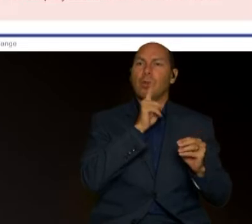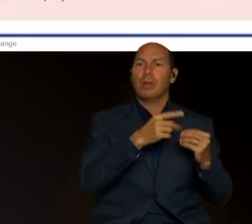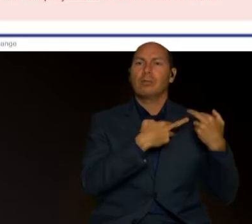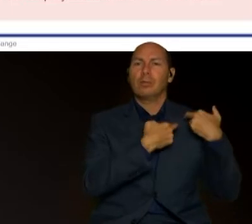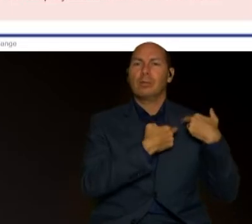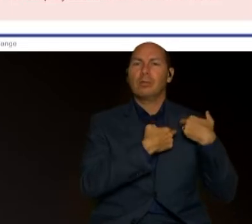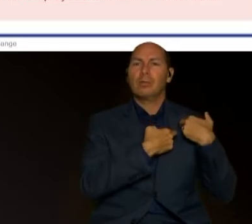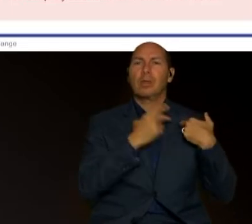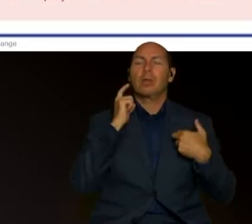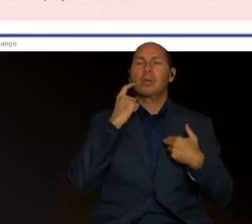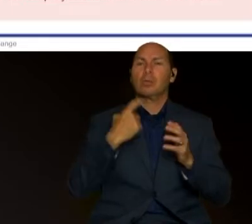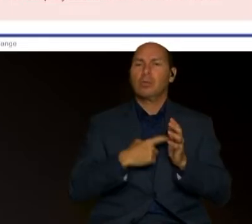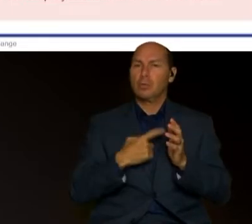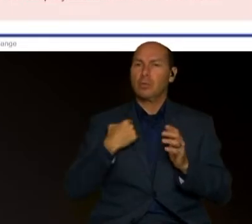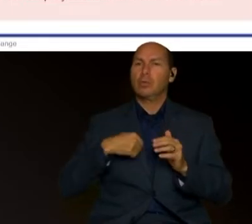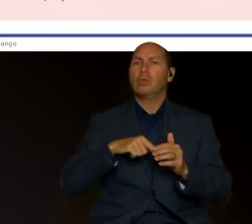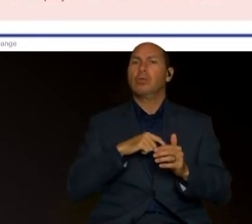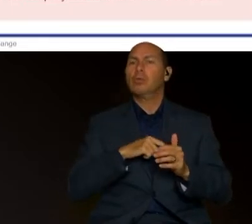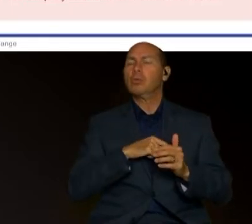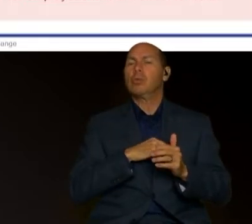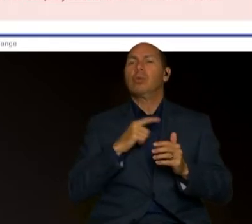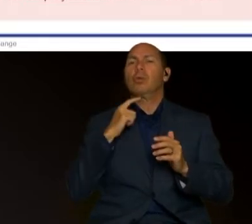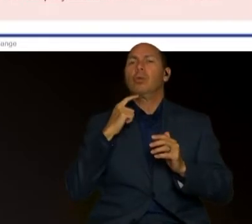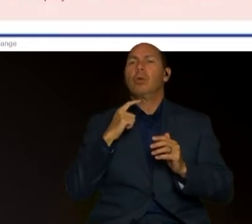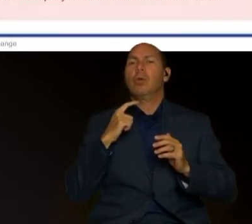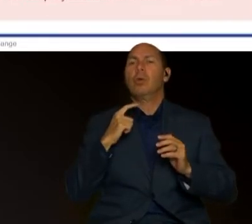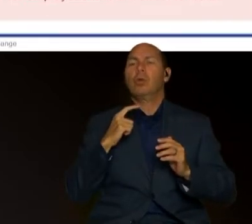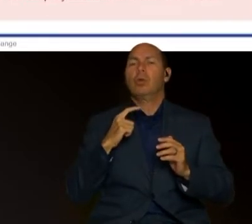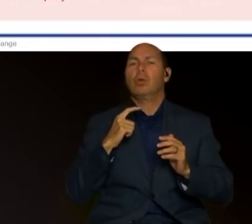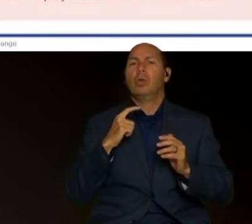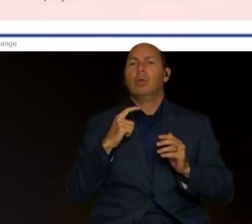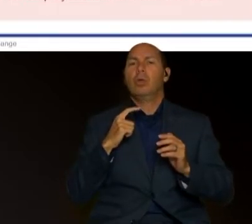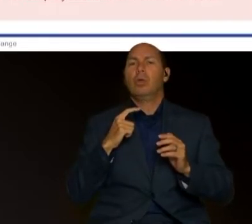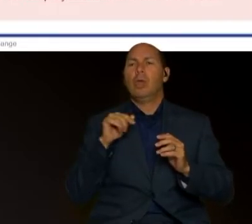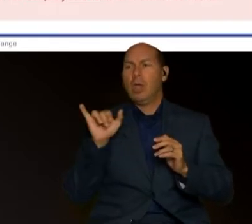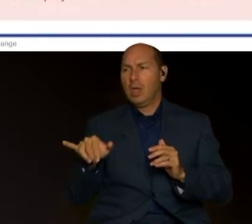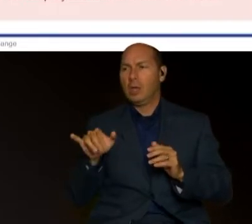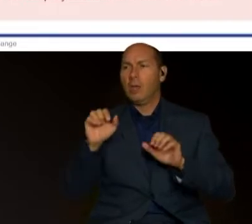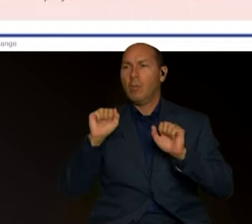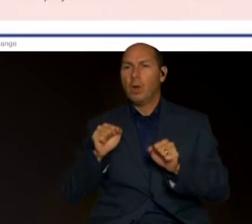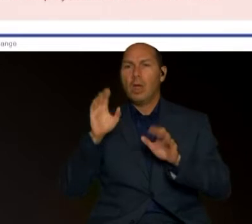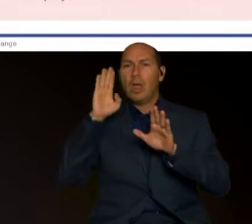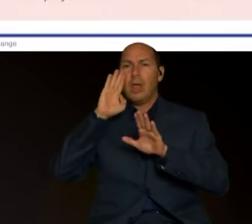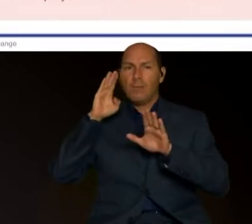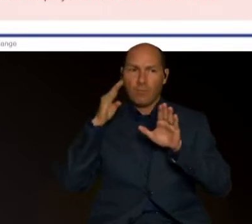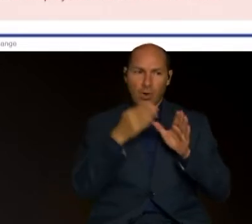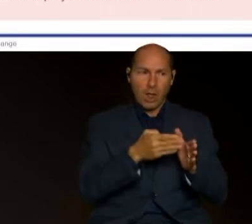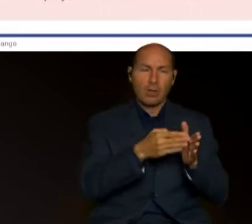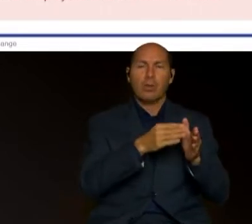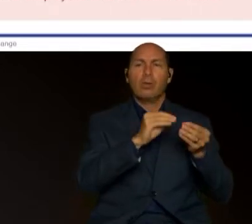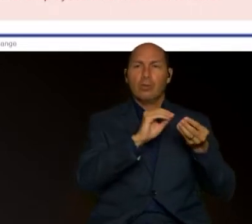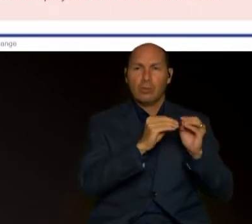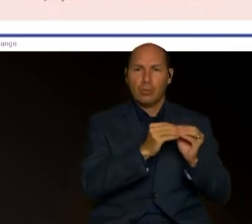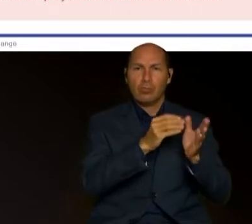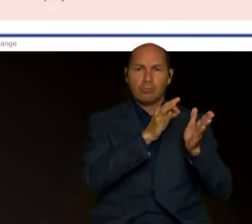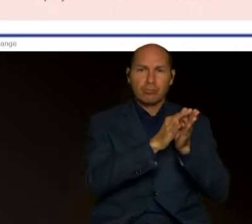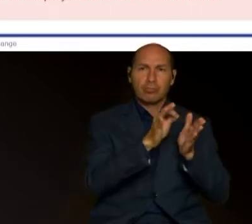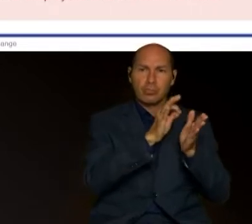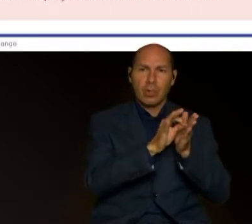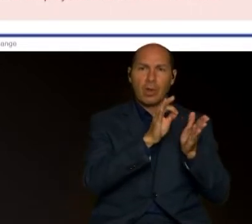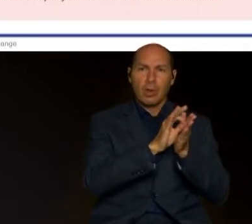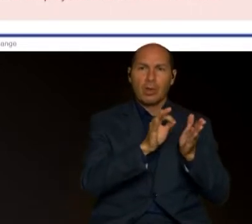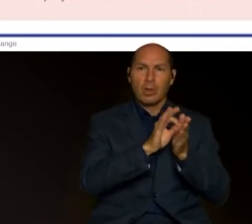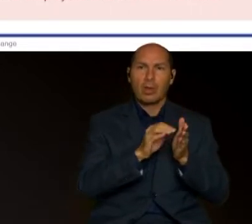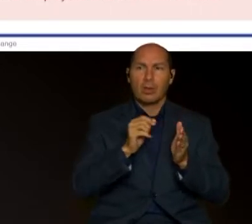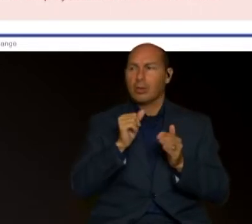And we addressed this to see how we could improve the structure so the accountant could focus on his accounting work